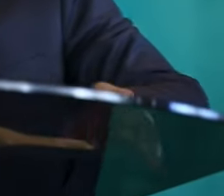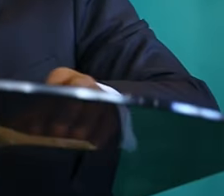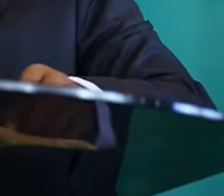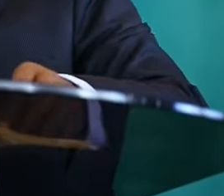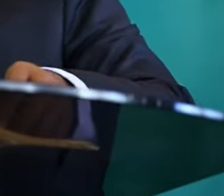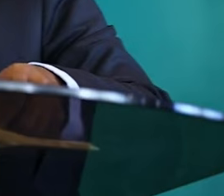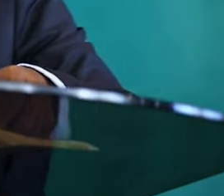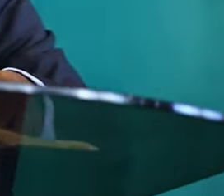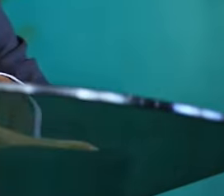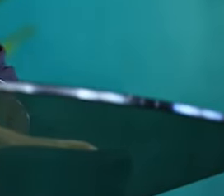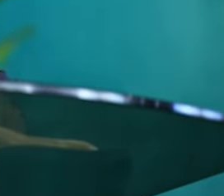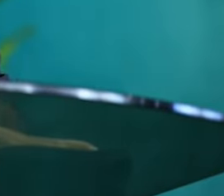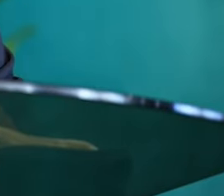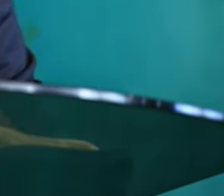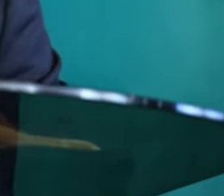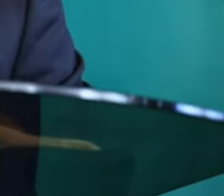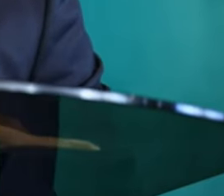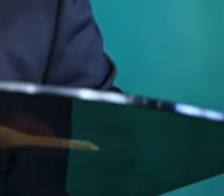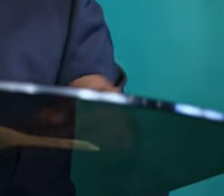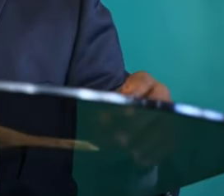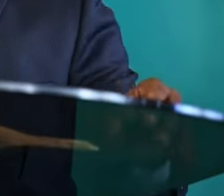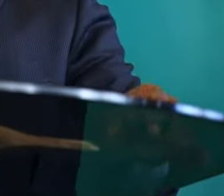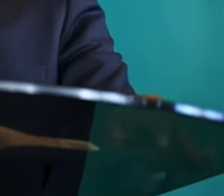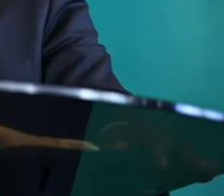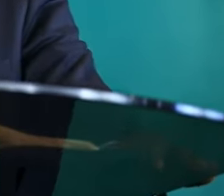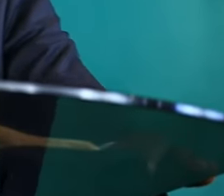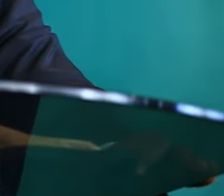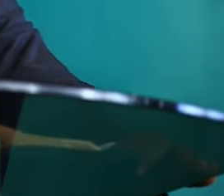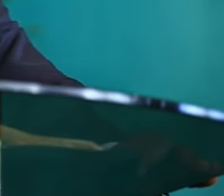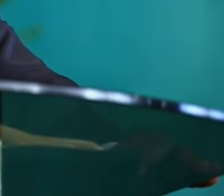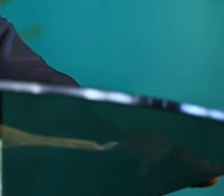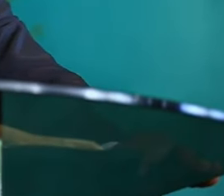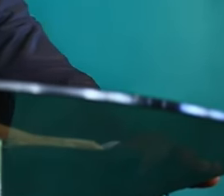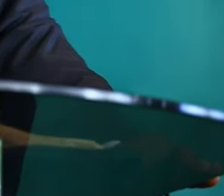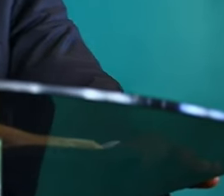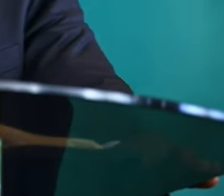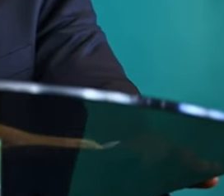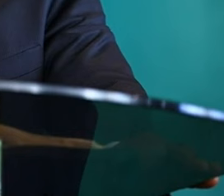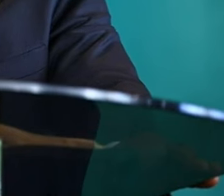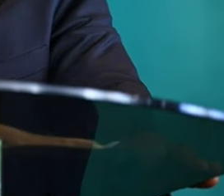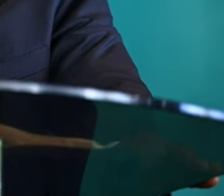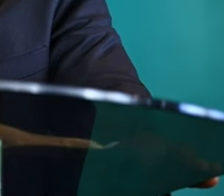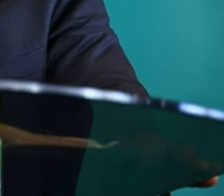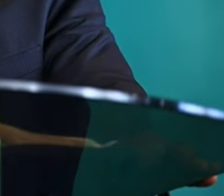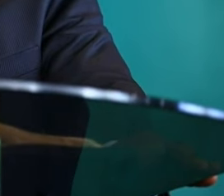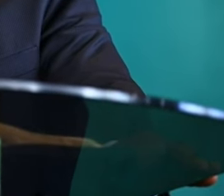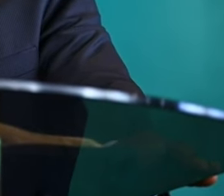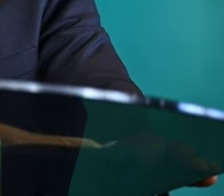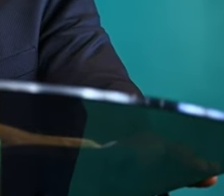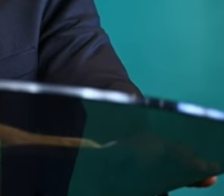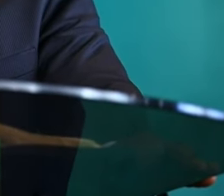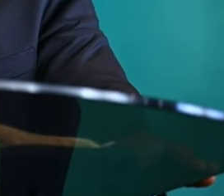that's exactly what they did. They showed themselves up to the Philistines in verse number